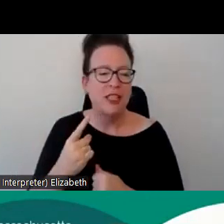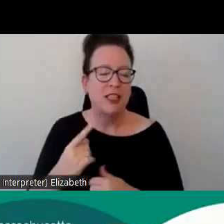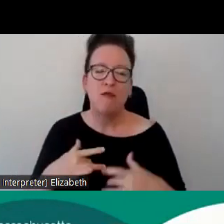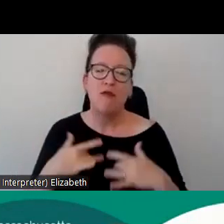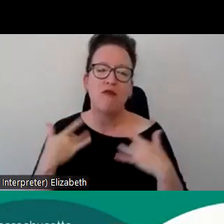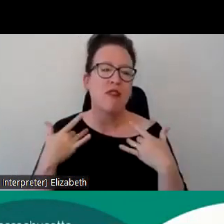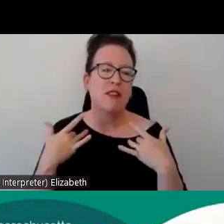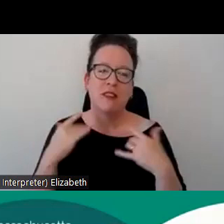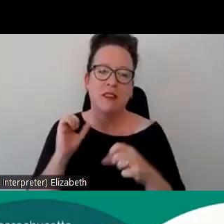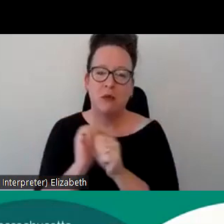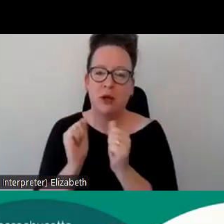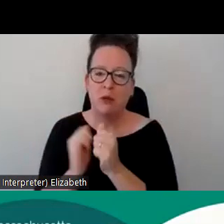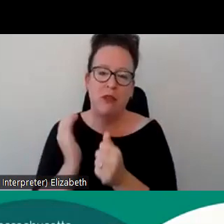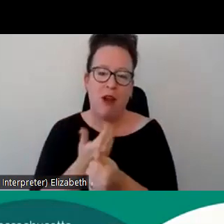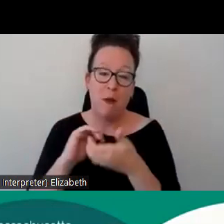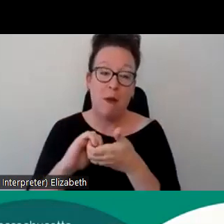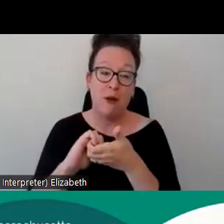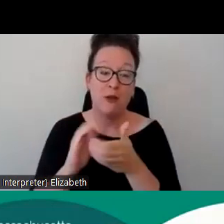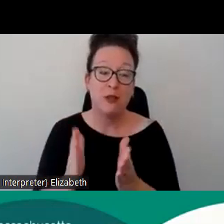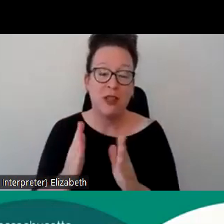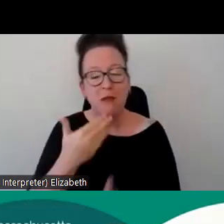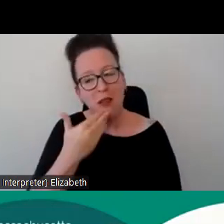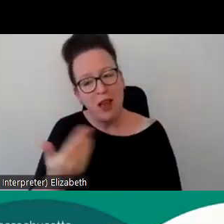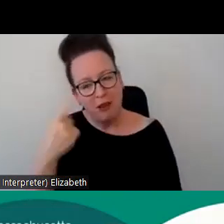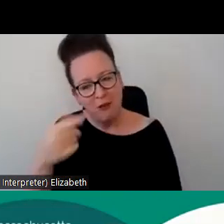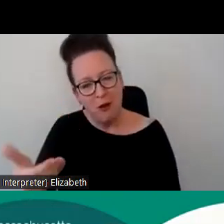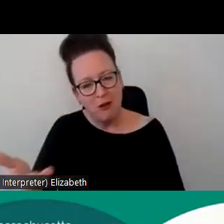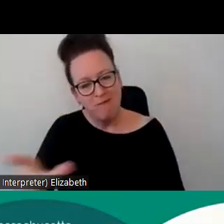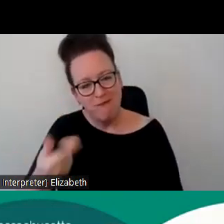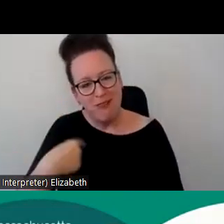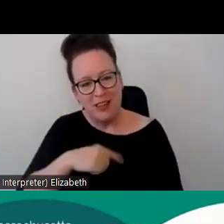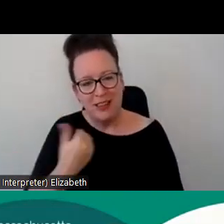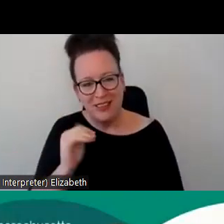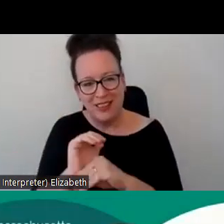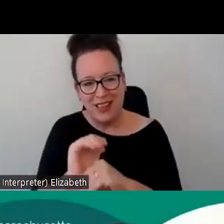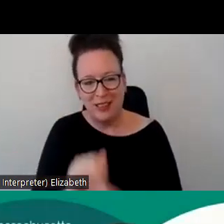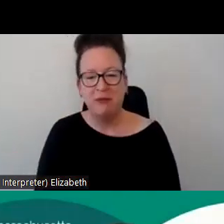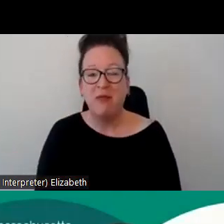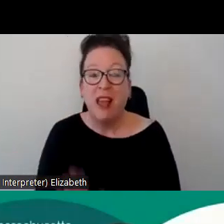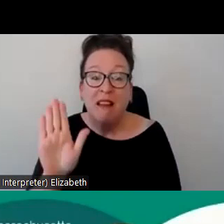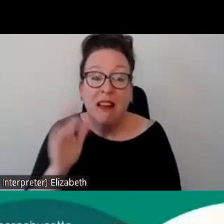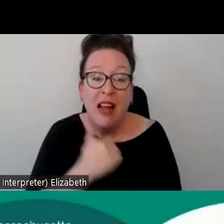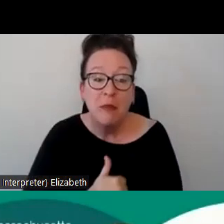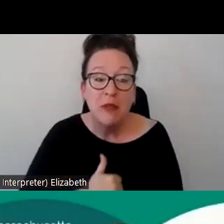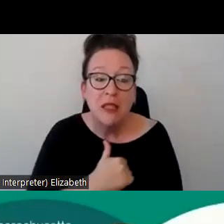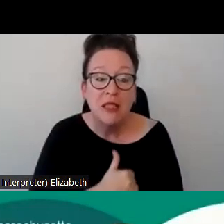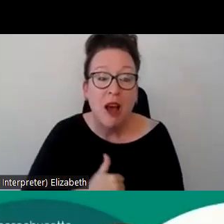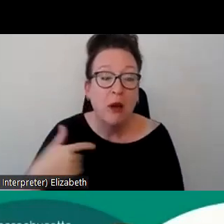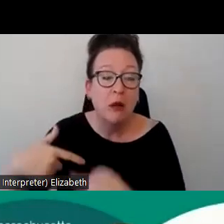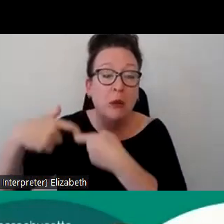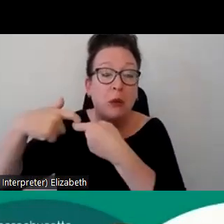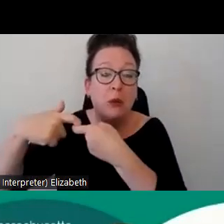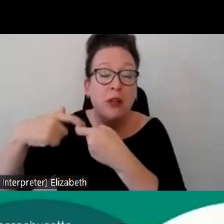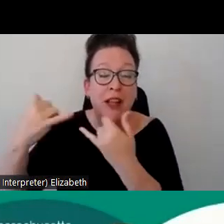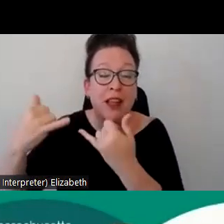partners in the work. So thank you for having us tonight. I'm sorry, Michelle, can you hold on 1 second? This